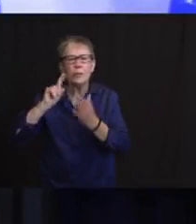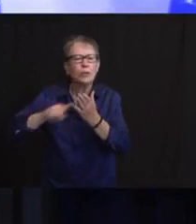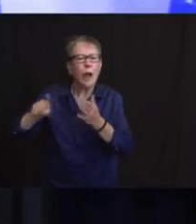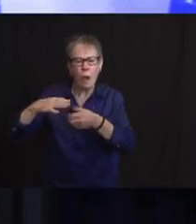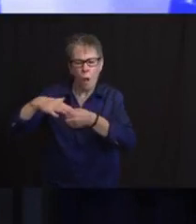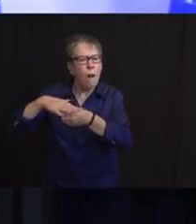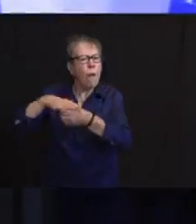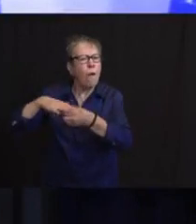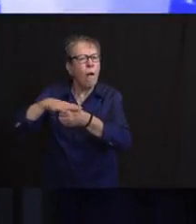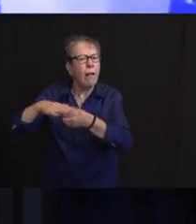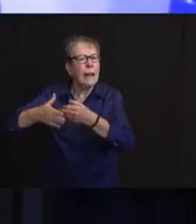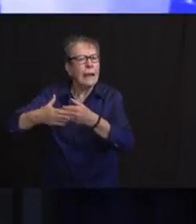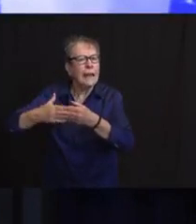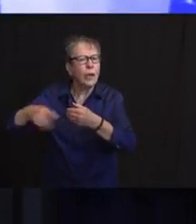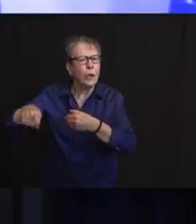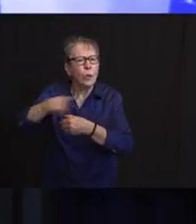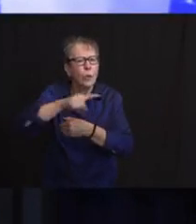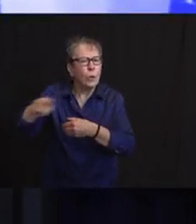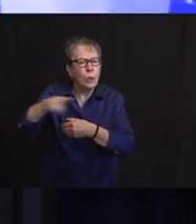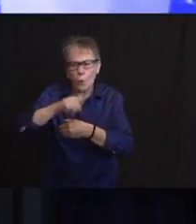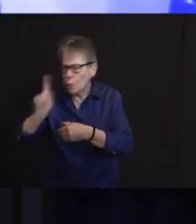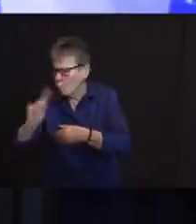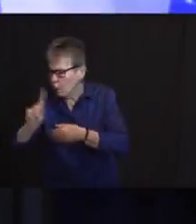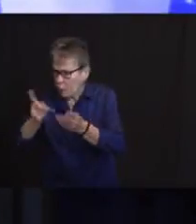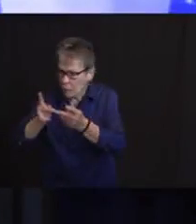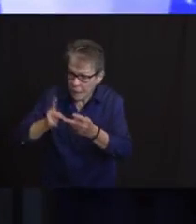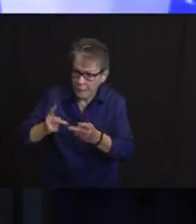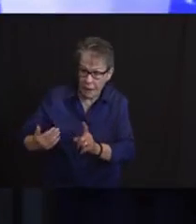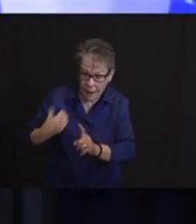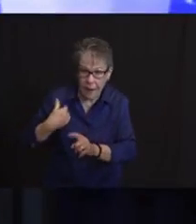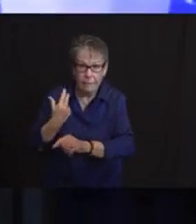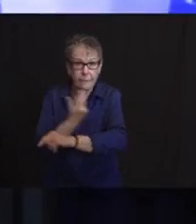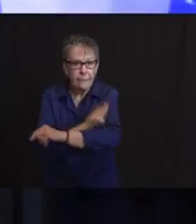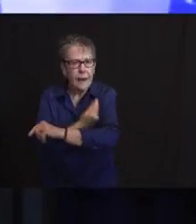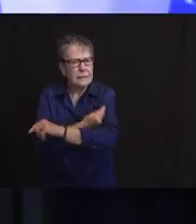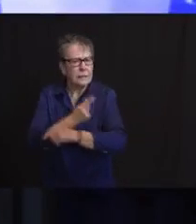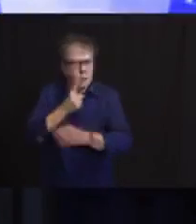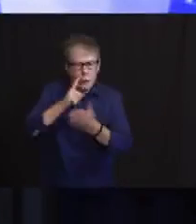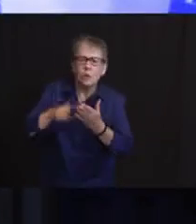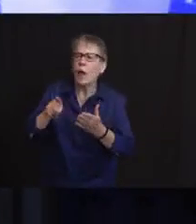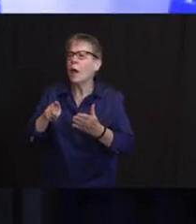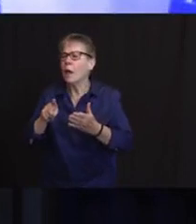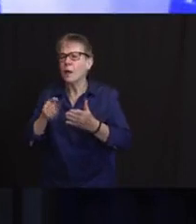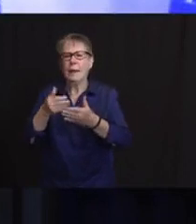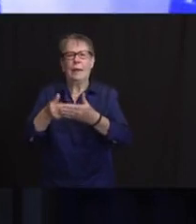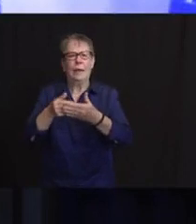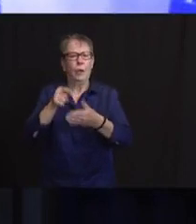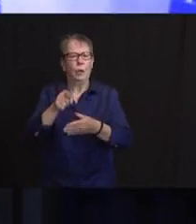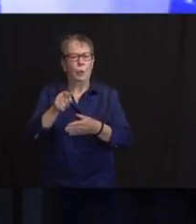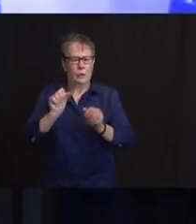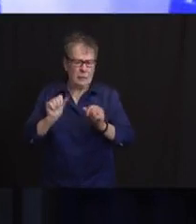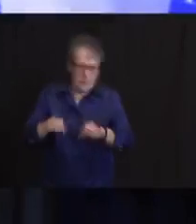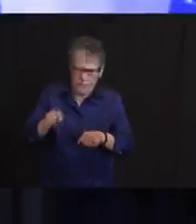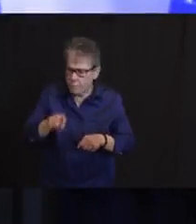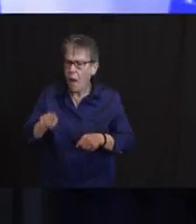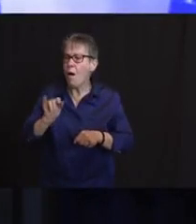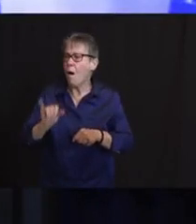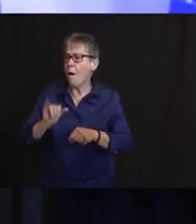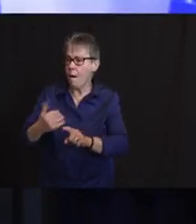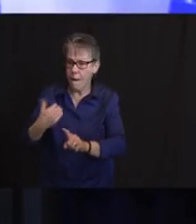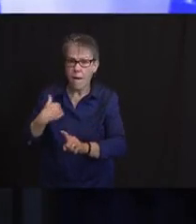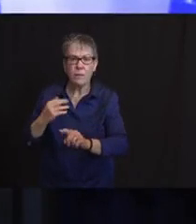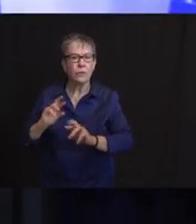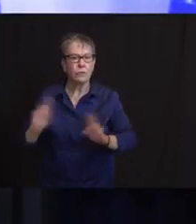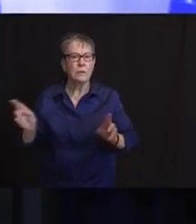site as well. As part of the efforts to vaccinate those who live in high-risk congregate settings, we